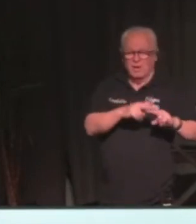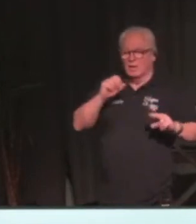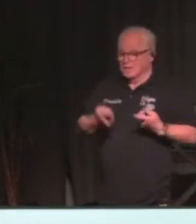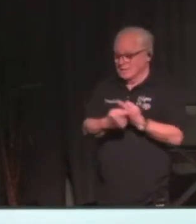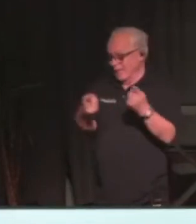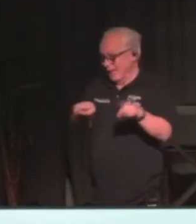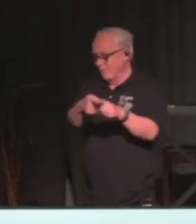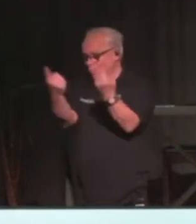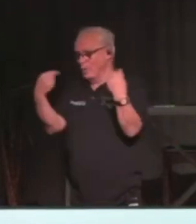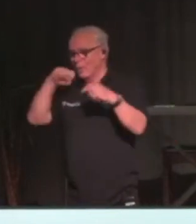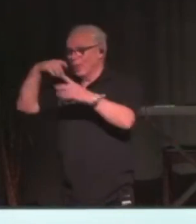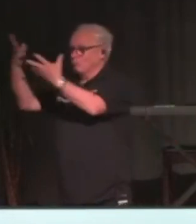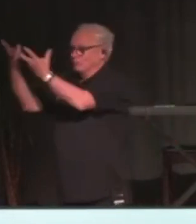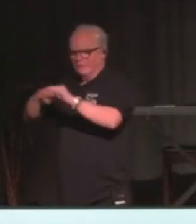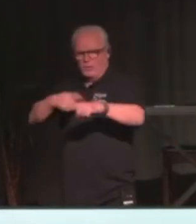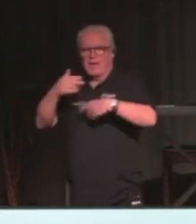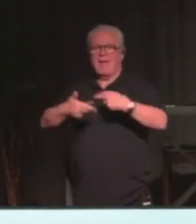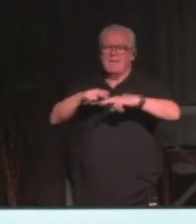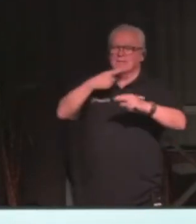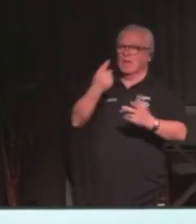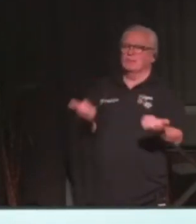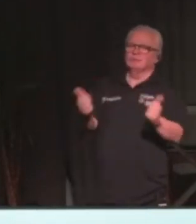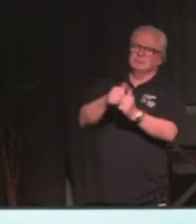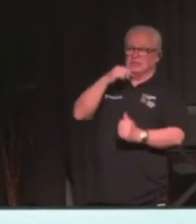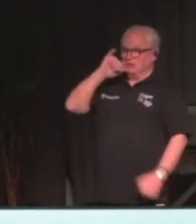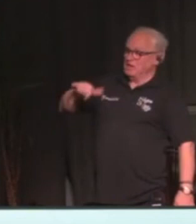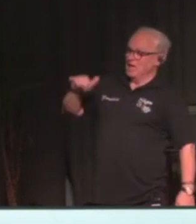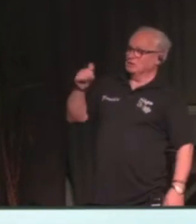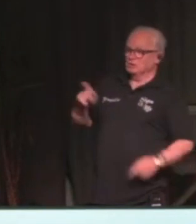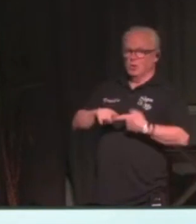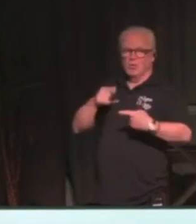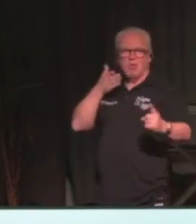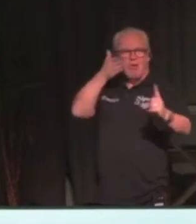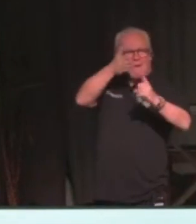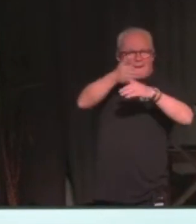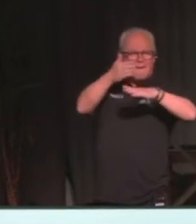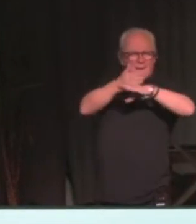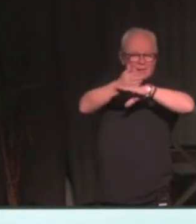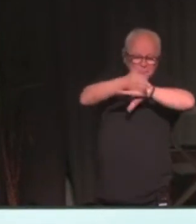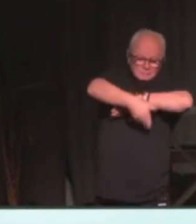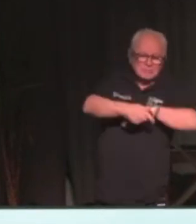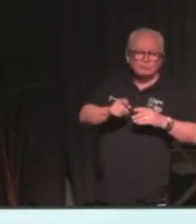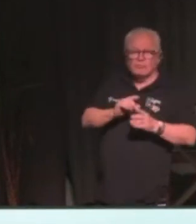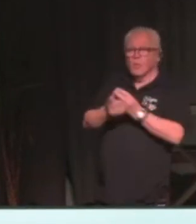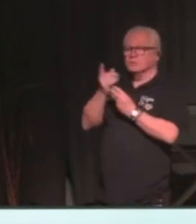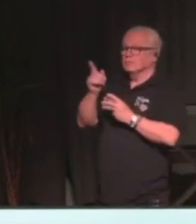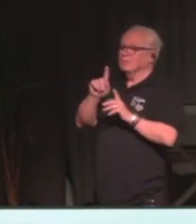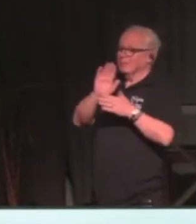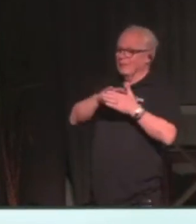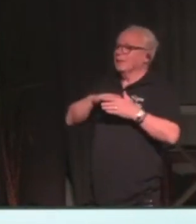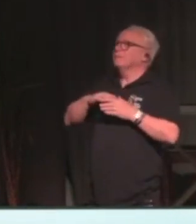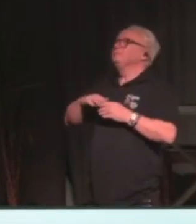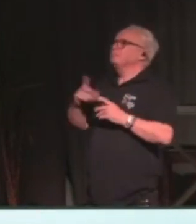yes to the mission. He said yes to the mission of God. But Jesus then came with power because